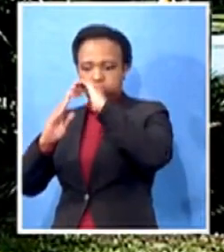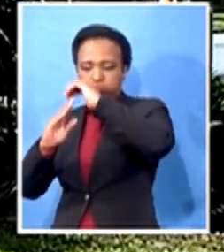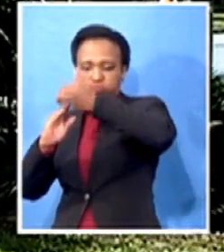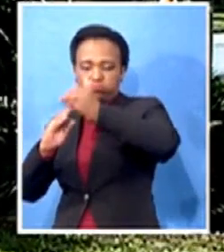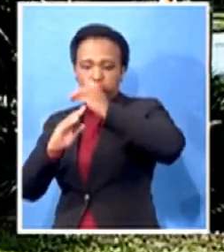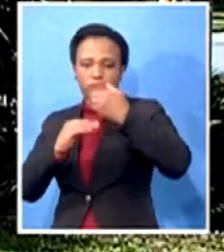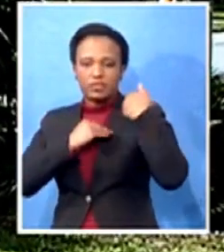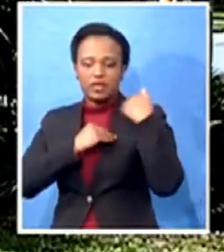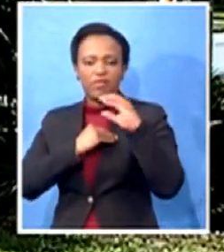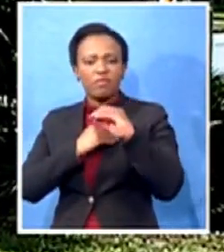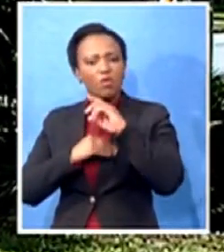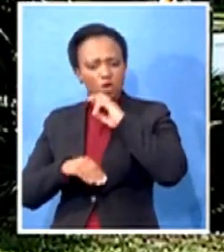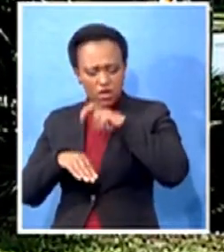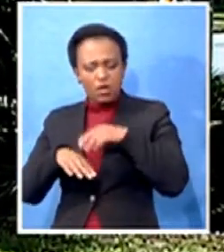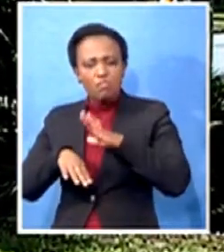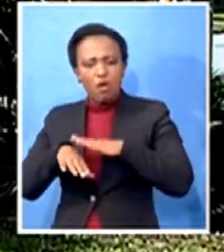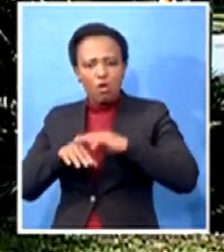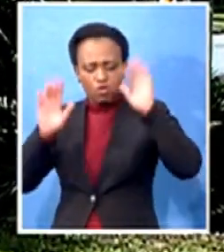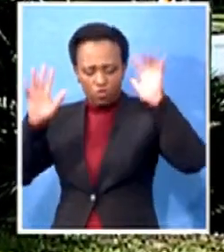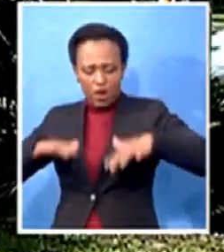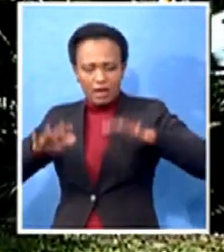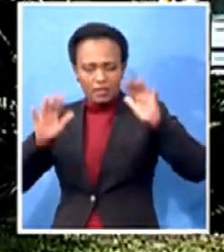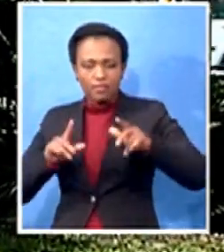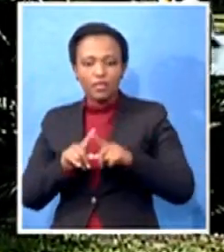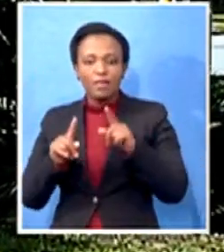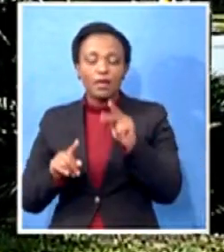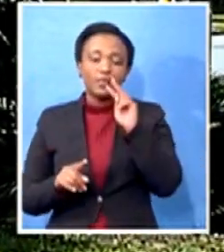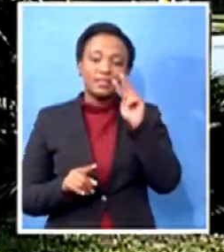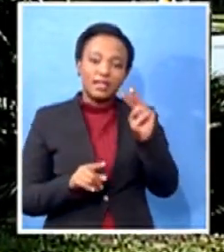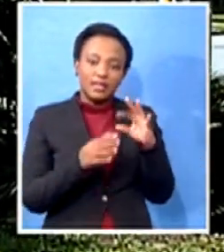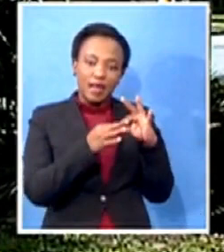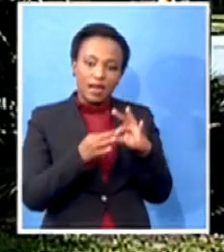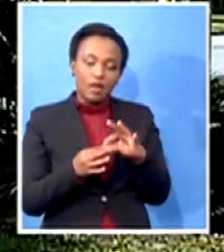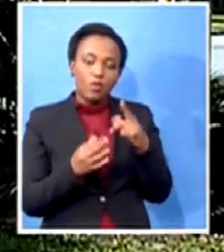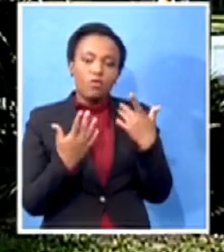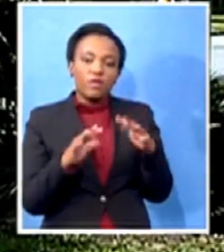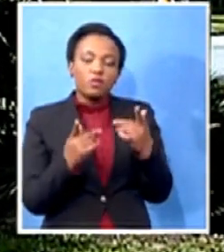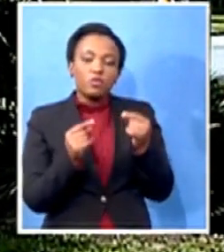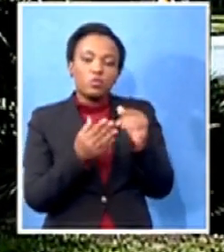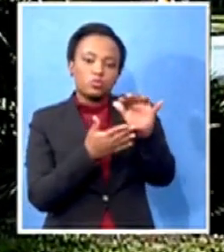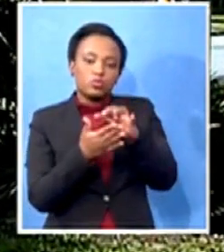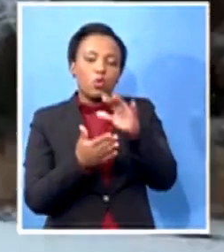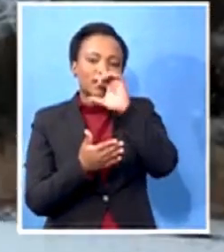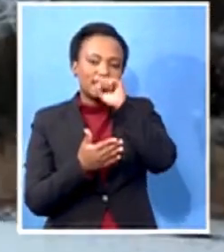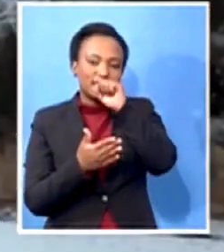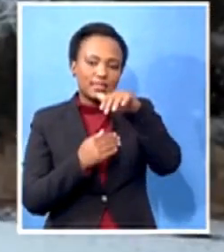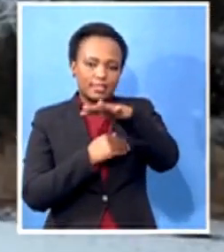possible. But take a look at this link that we did of a story called Citrus when we were in the Langkloof.